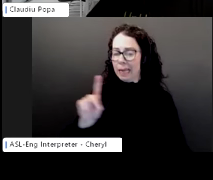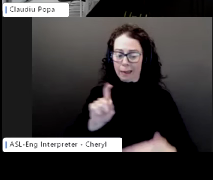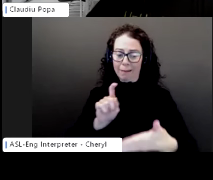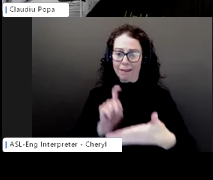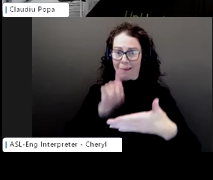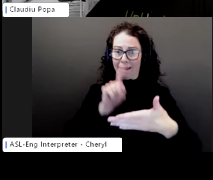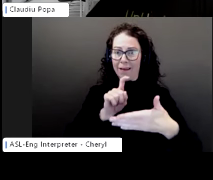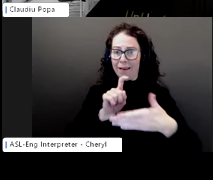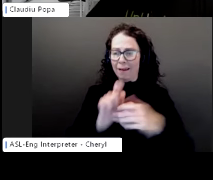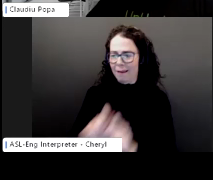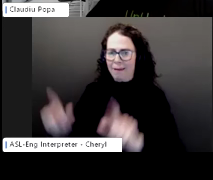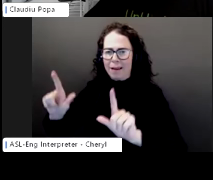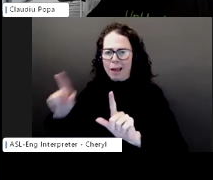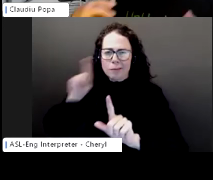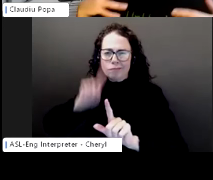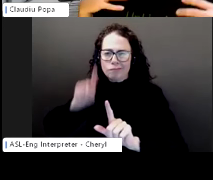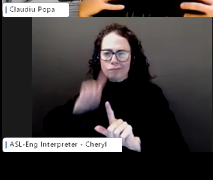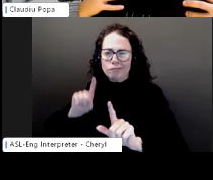and